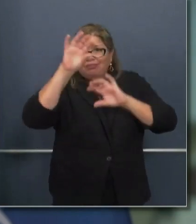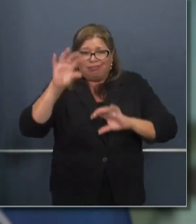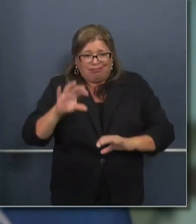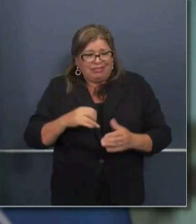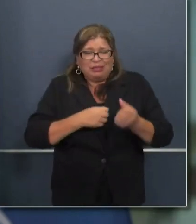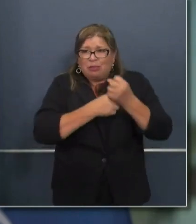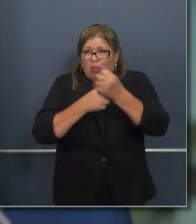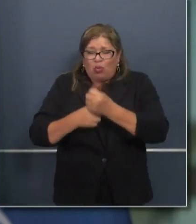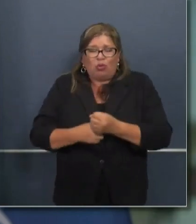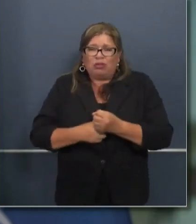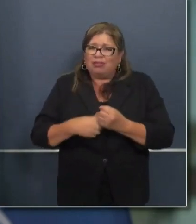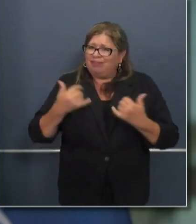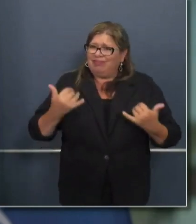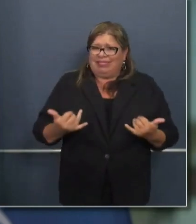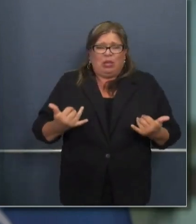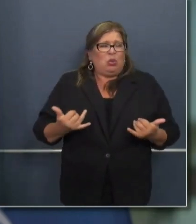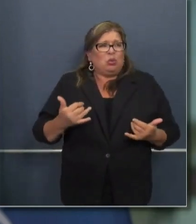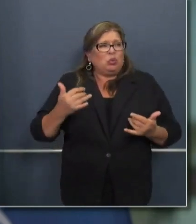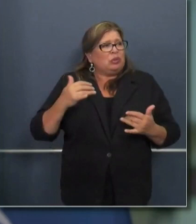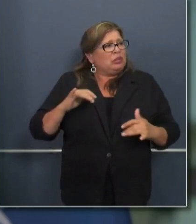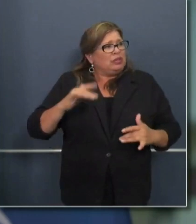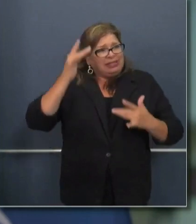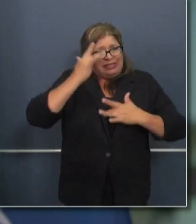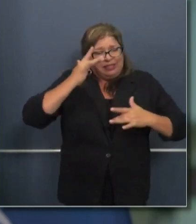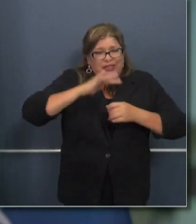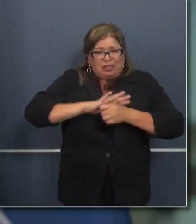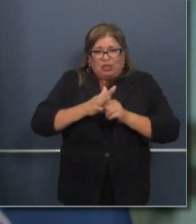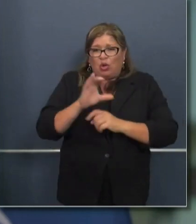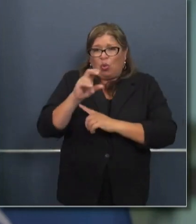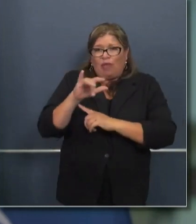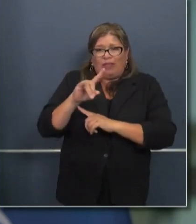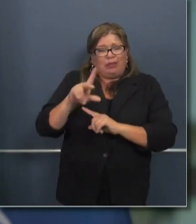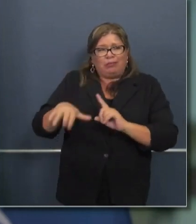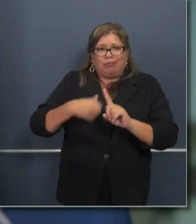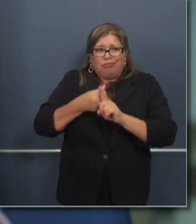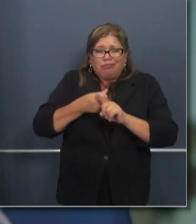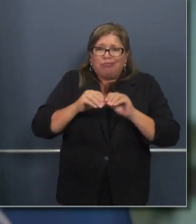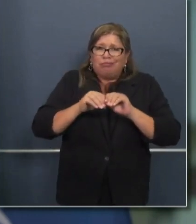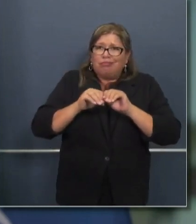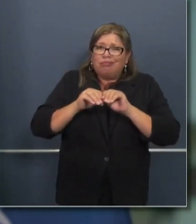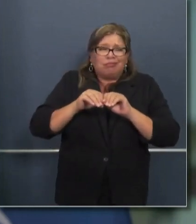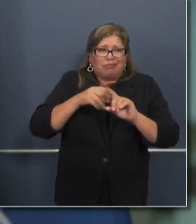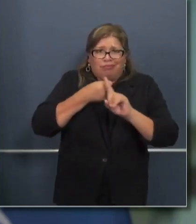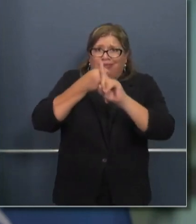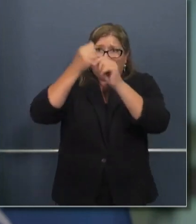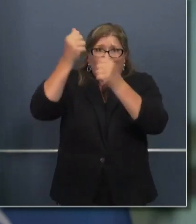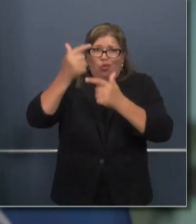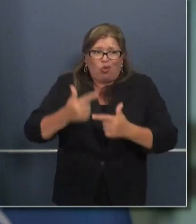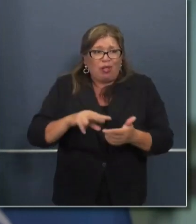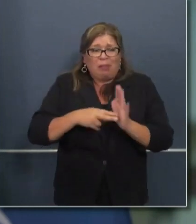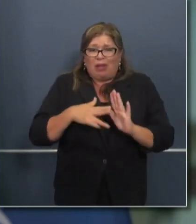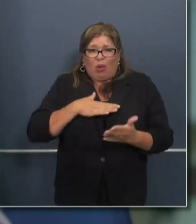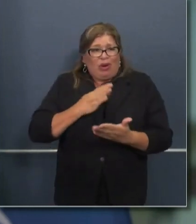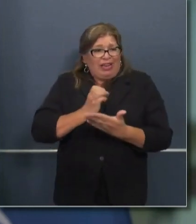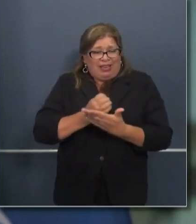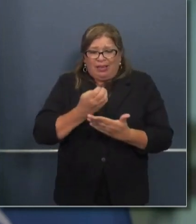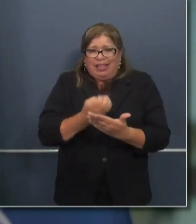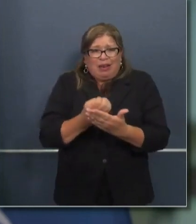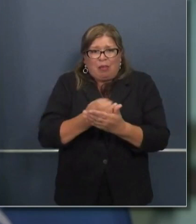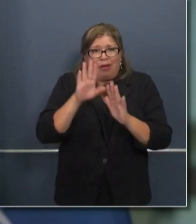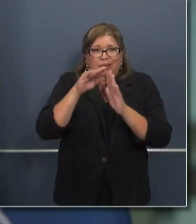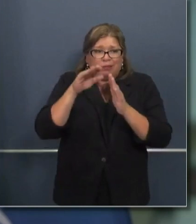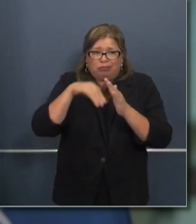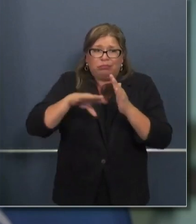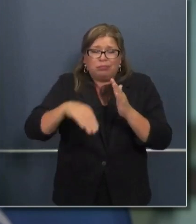of time. The magnitude of this pandemic has placed in terms of pressure on our budgets. Remember, it's not just having to